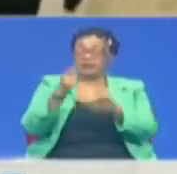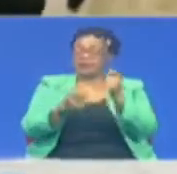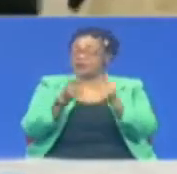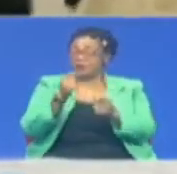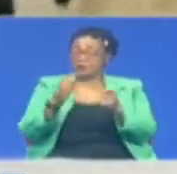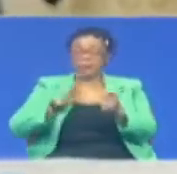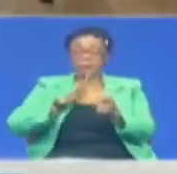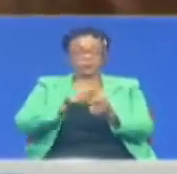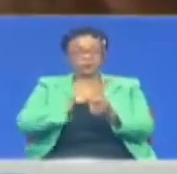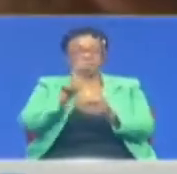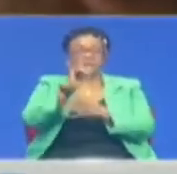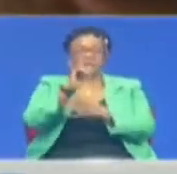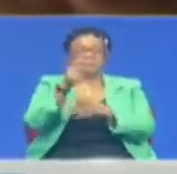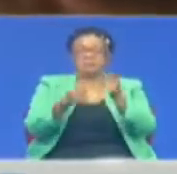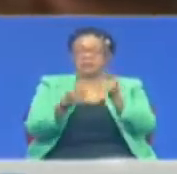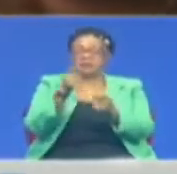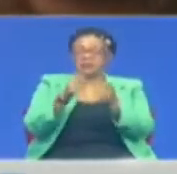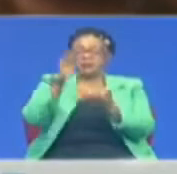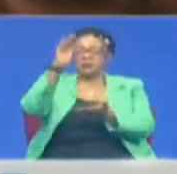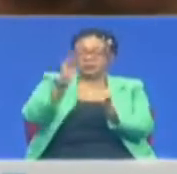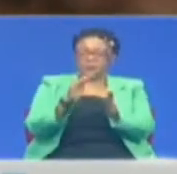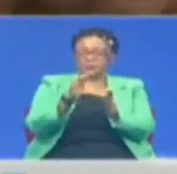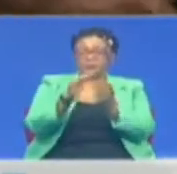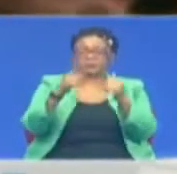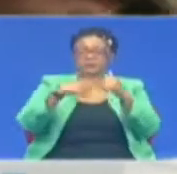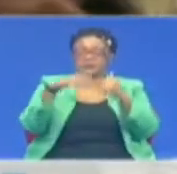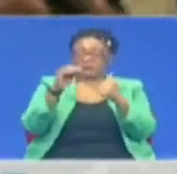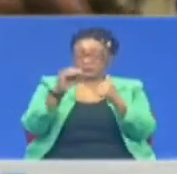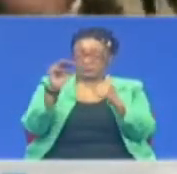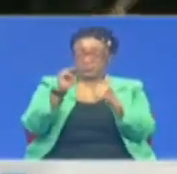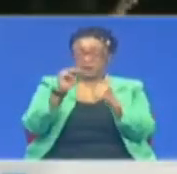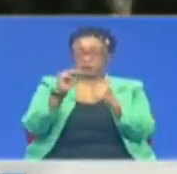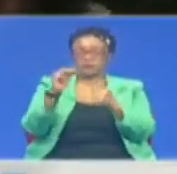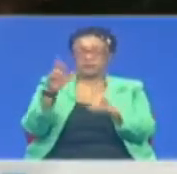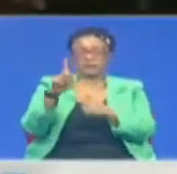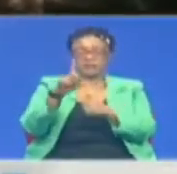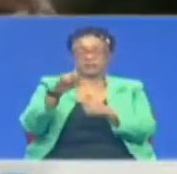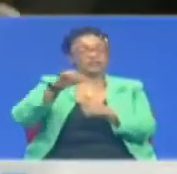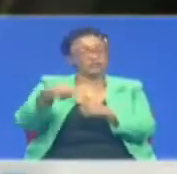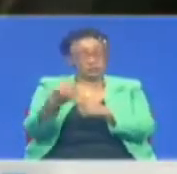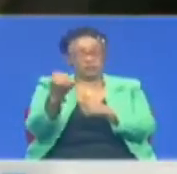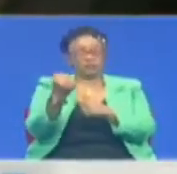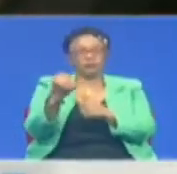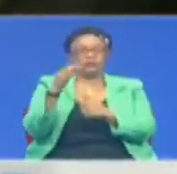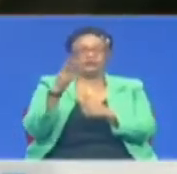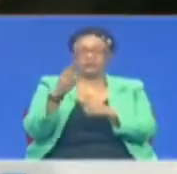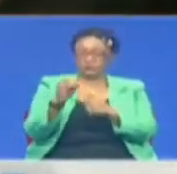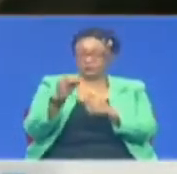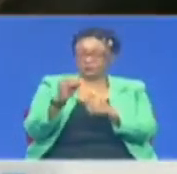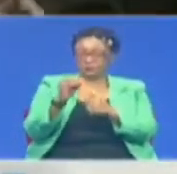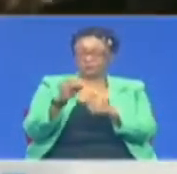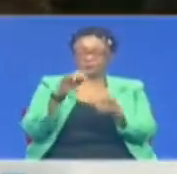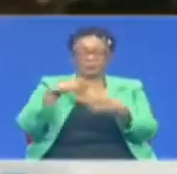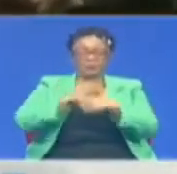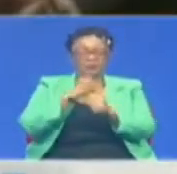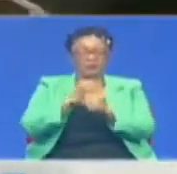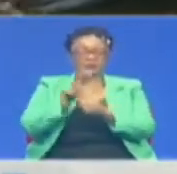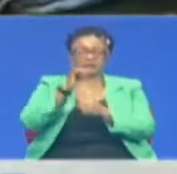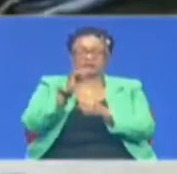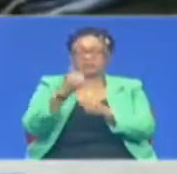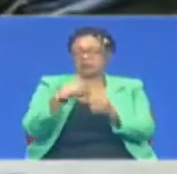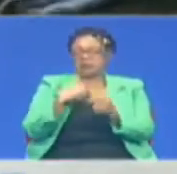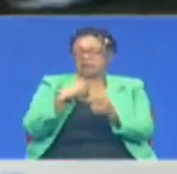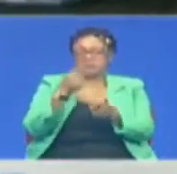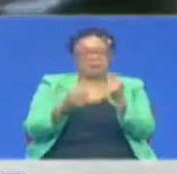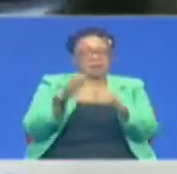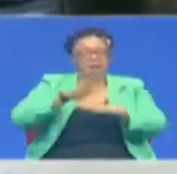formally marketed milk in Kenya dropped from 60 million litres in January to 43 million litres in June, threatening shortage of the product, which